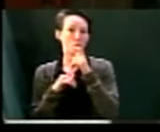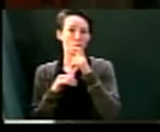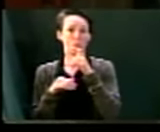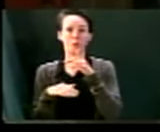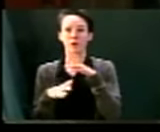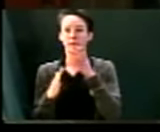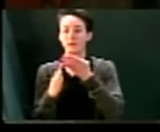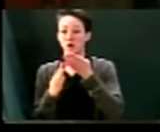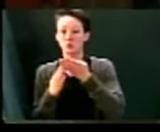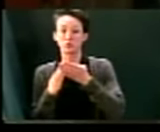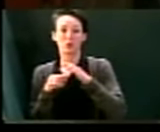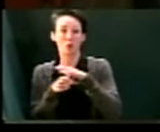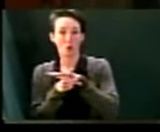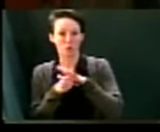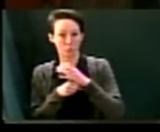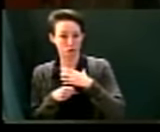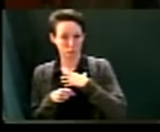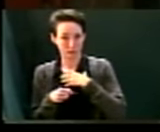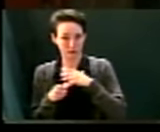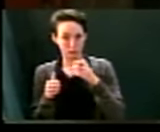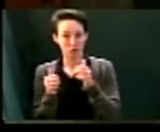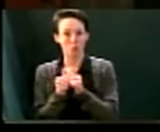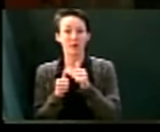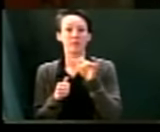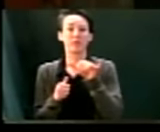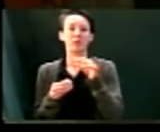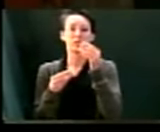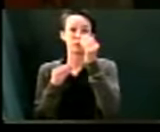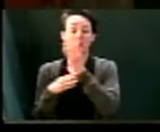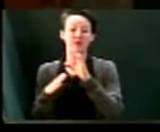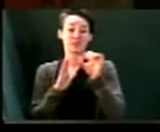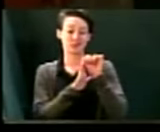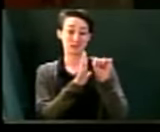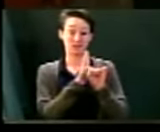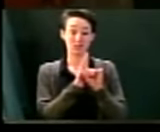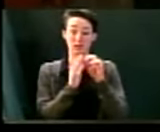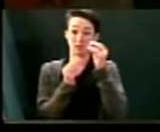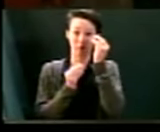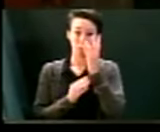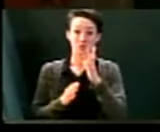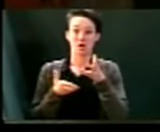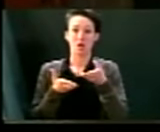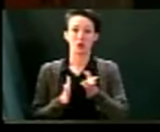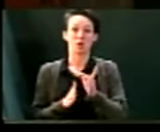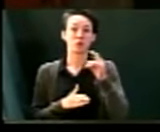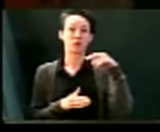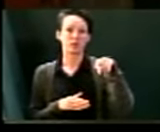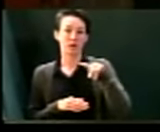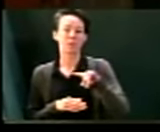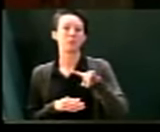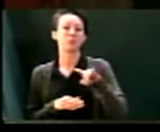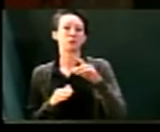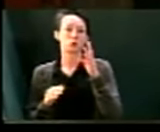this information. So this state information allows them to directly